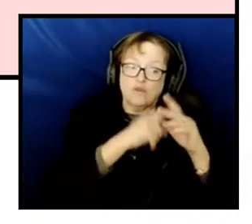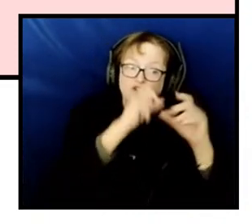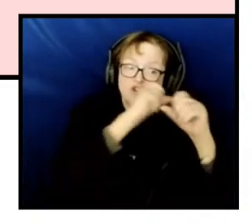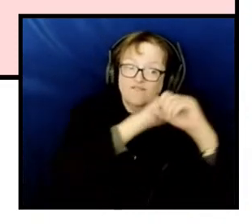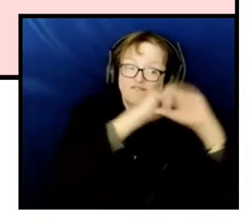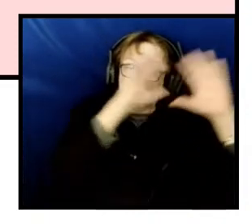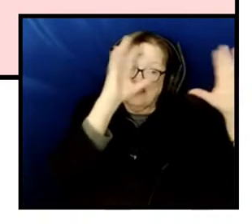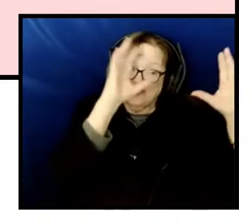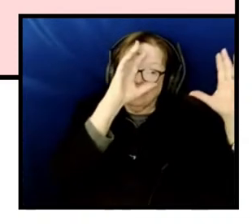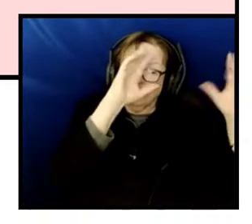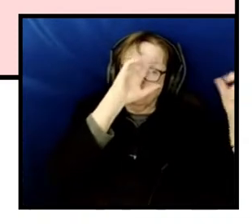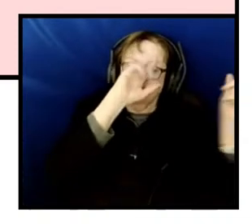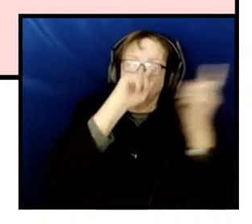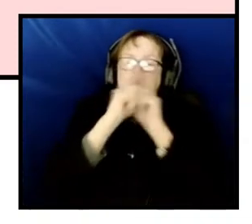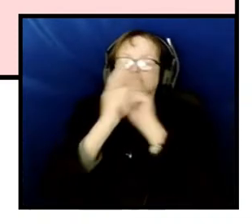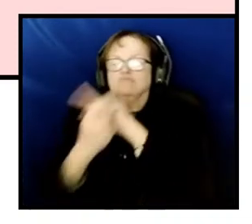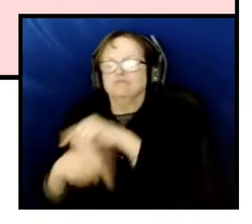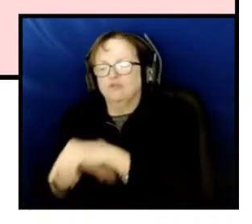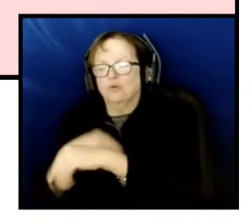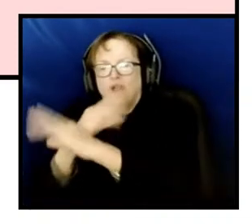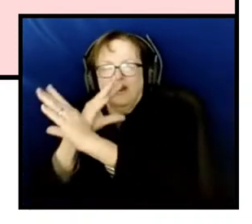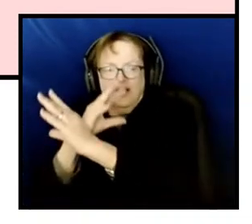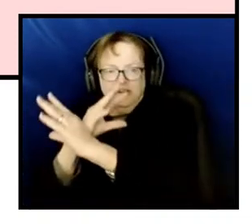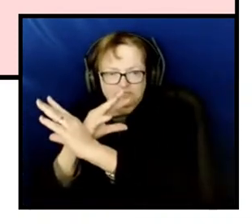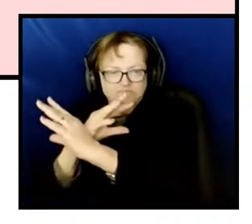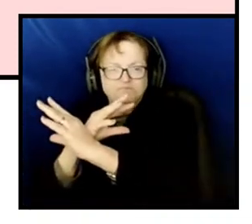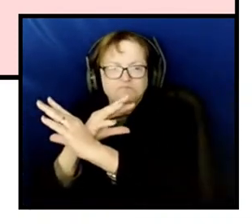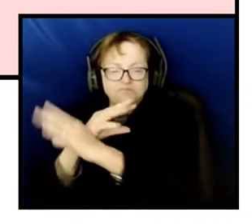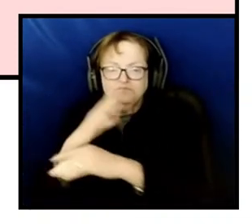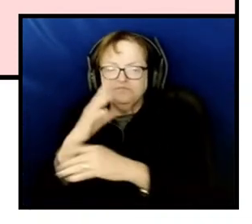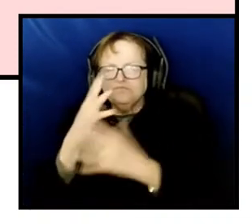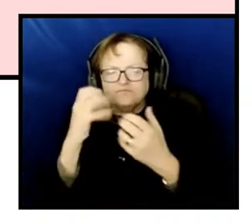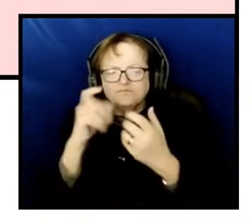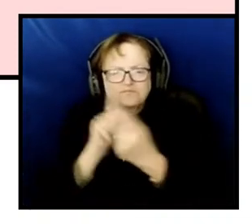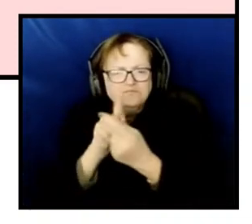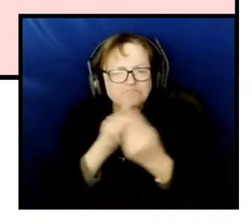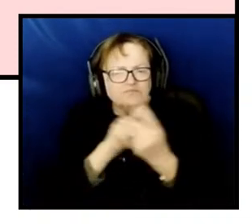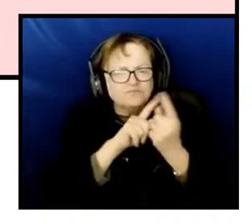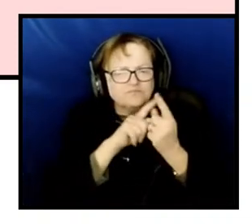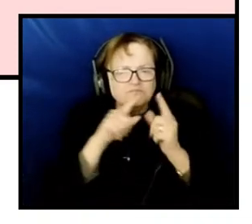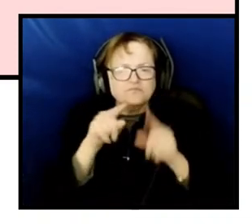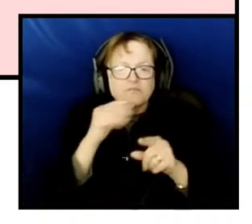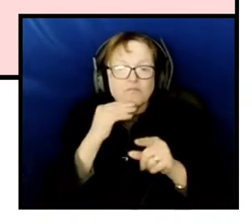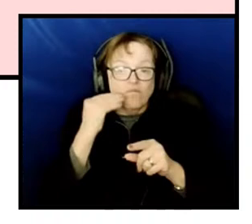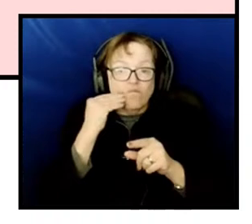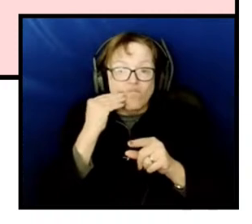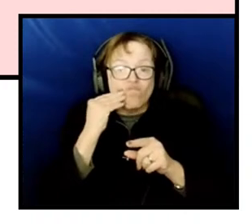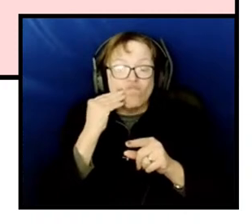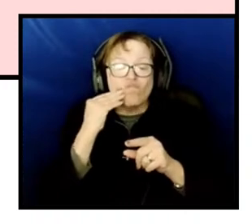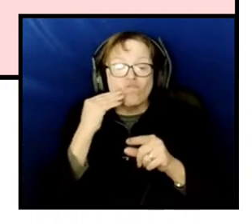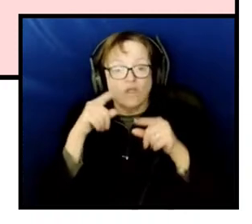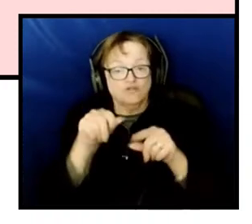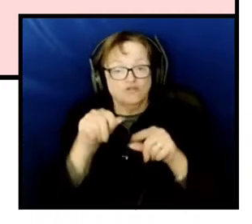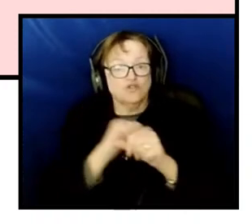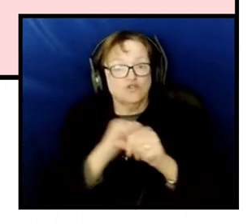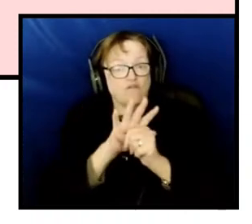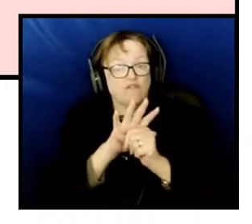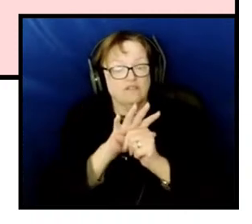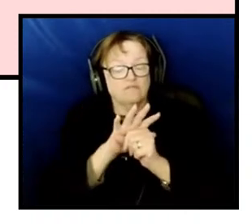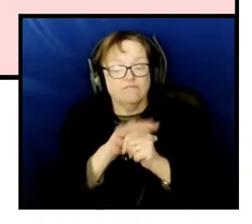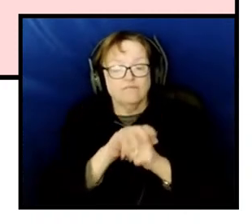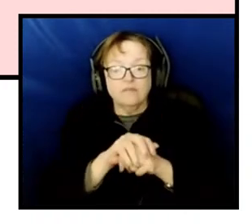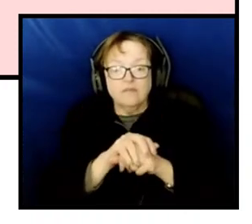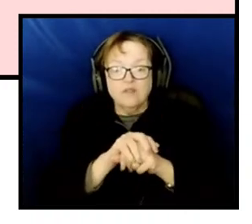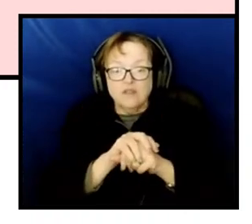online because we wanted to meet people where they were at home during the COVID-19 pandemic. So another